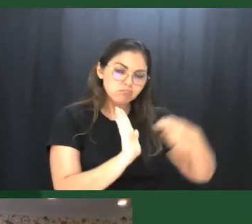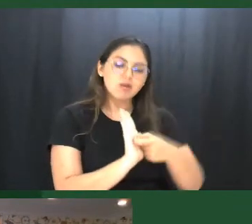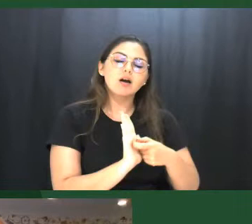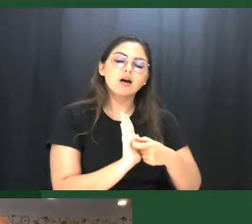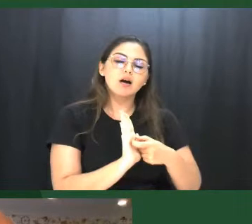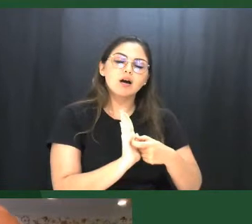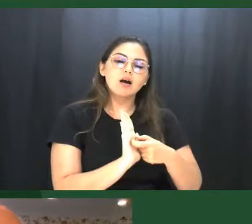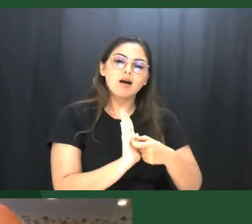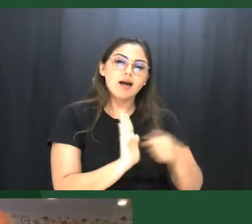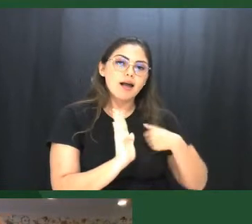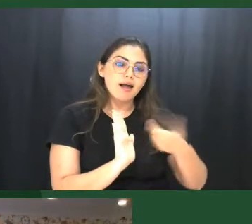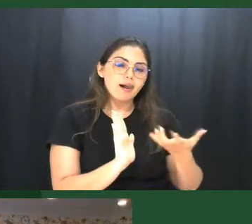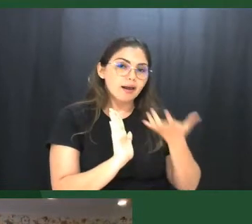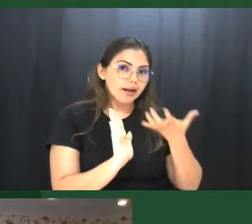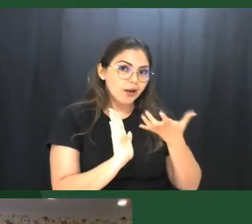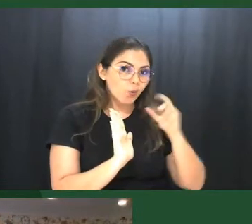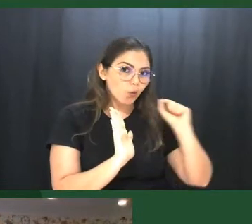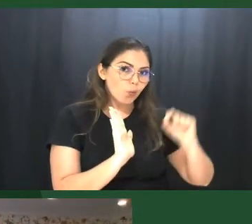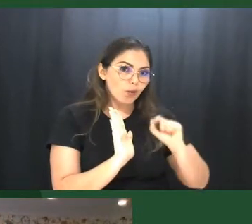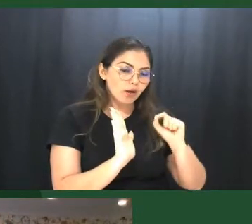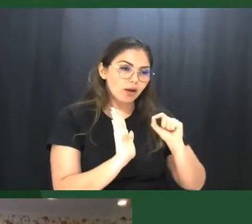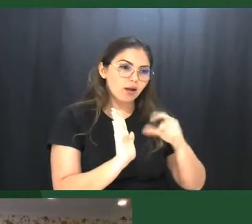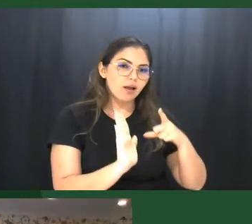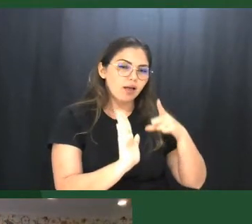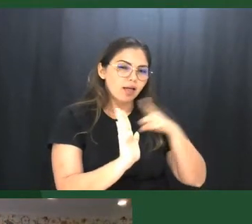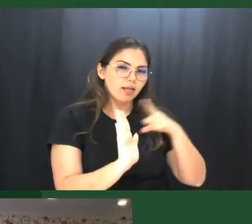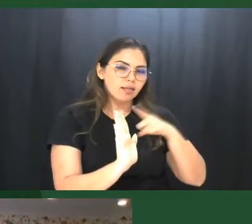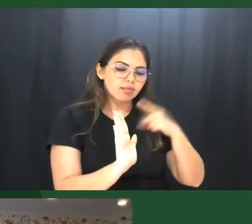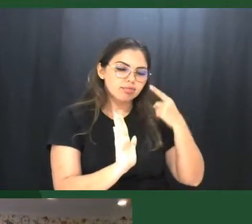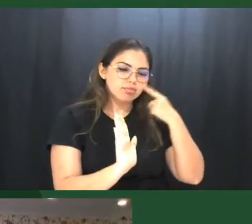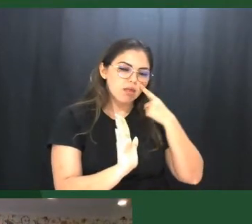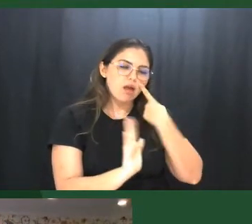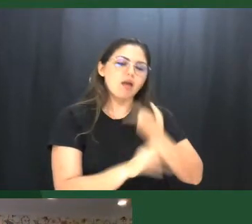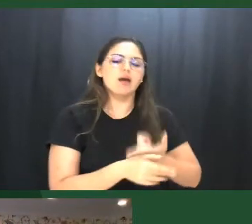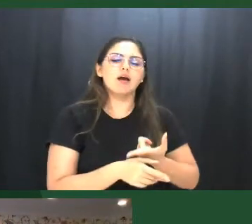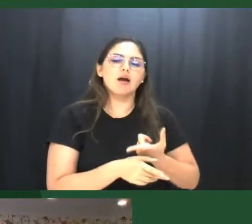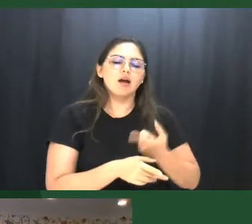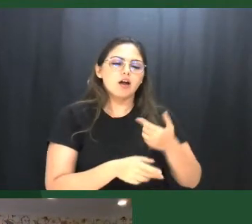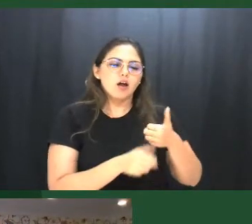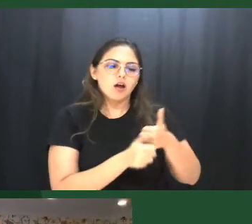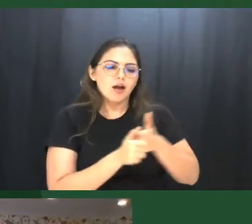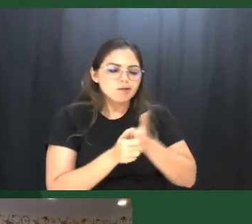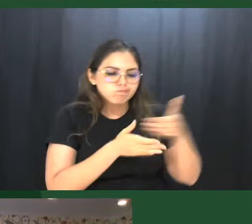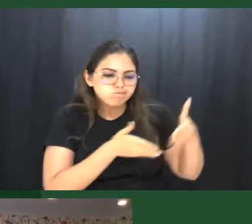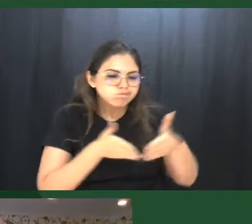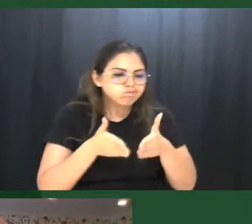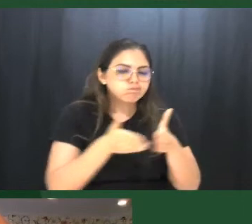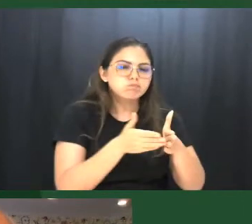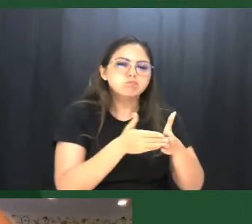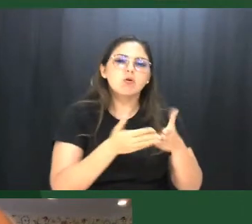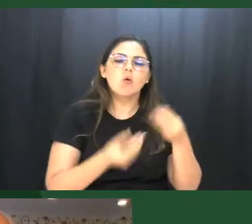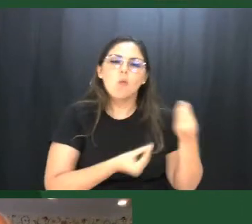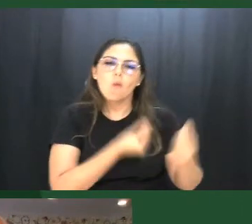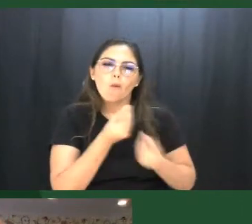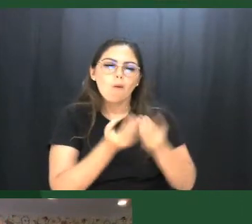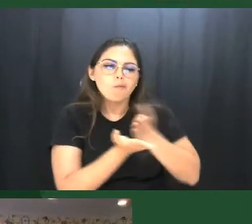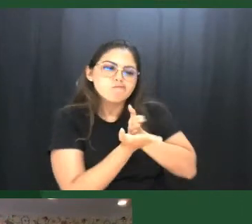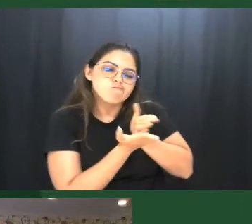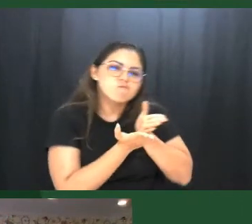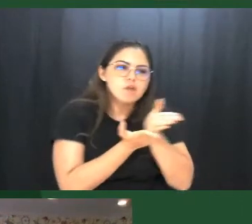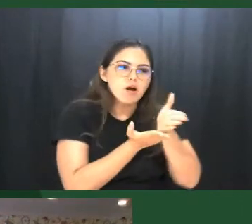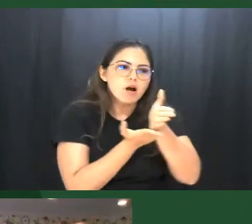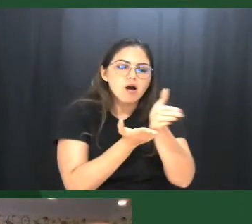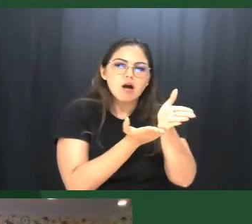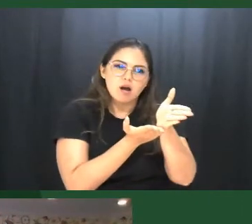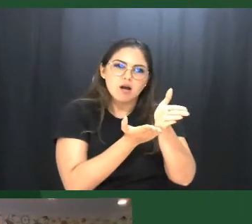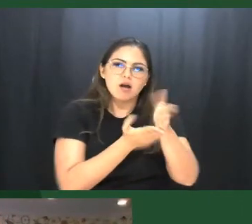Technology about assessing the trustworthiness of AI systems. And it's a really difficult issue. If